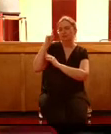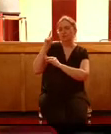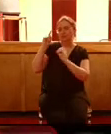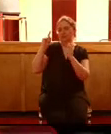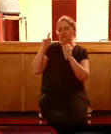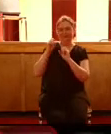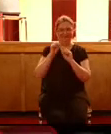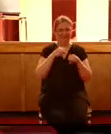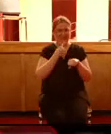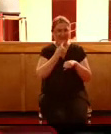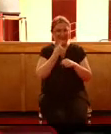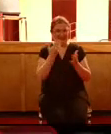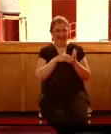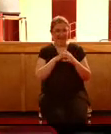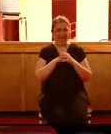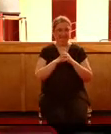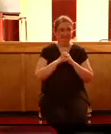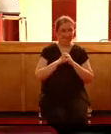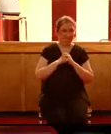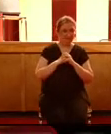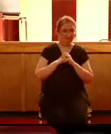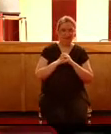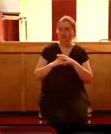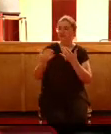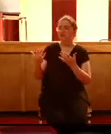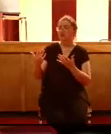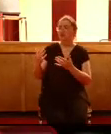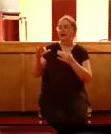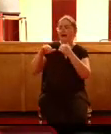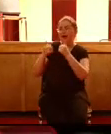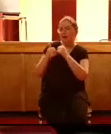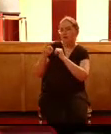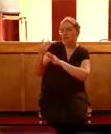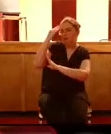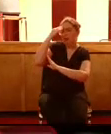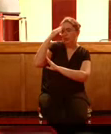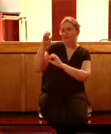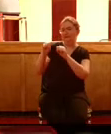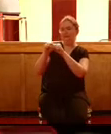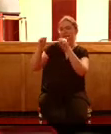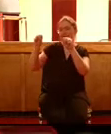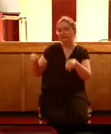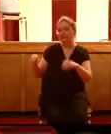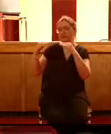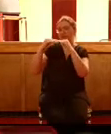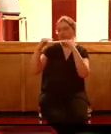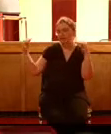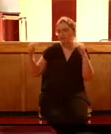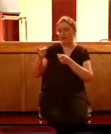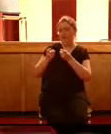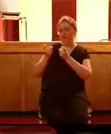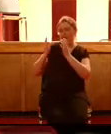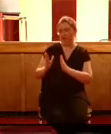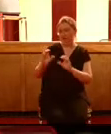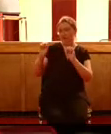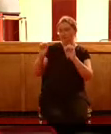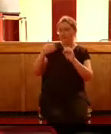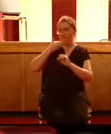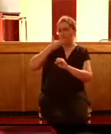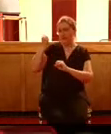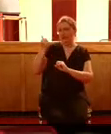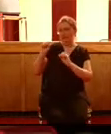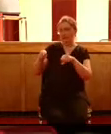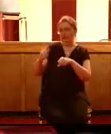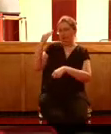Can you repeat that question, please? Sir, to what degree you can say system-level administration is better able to know what is best